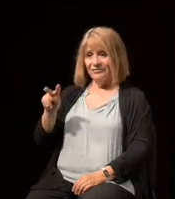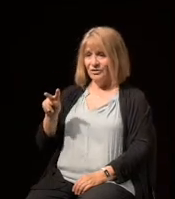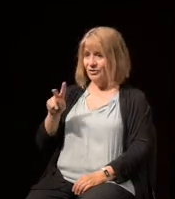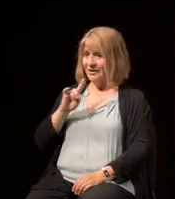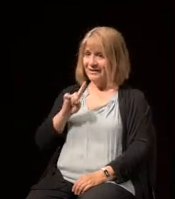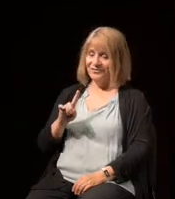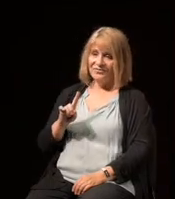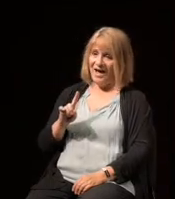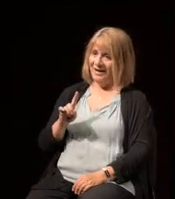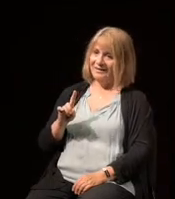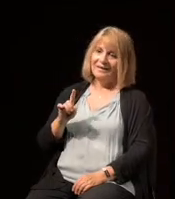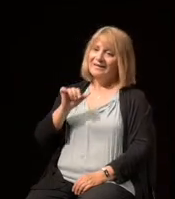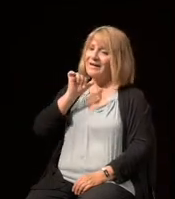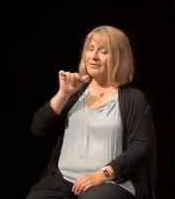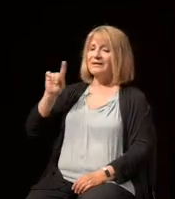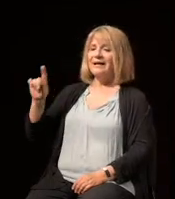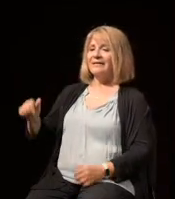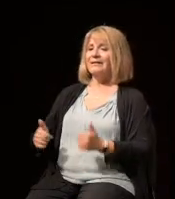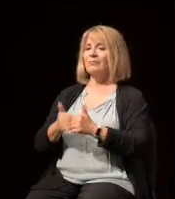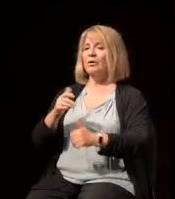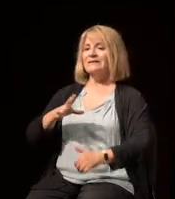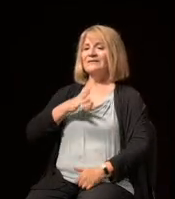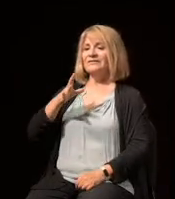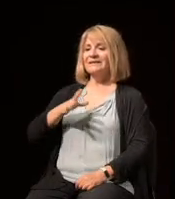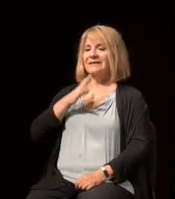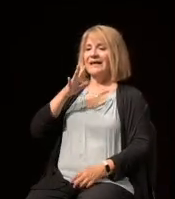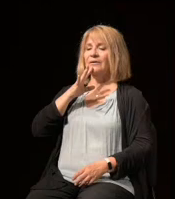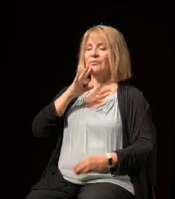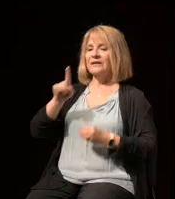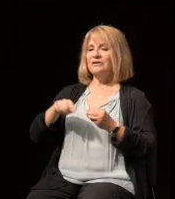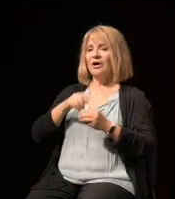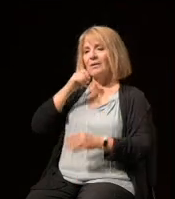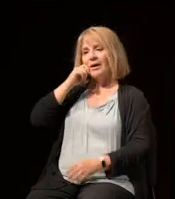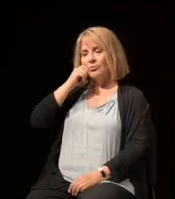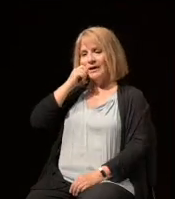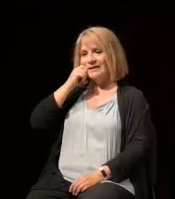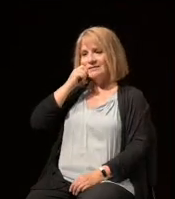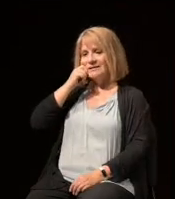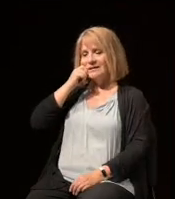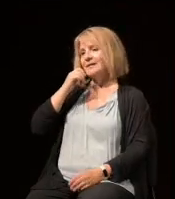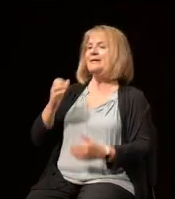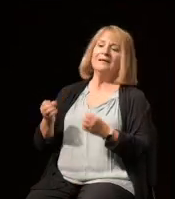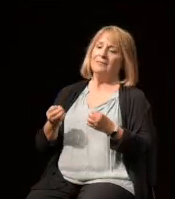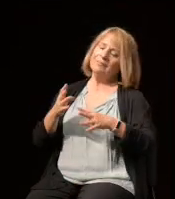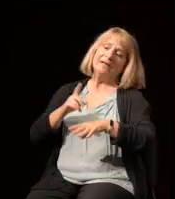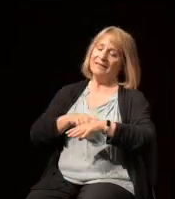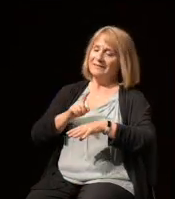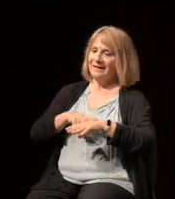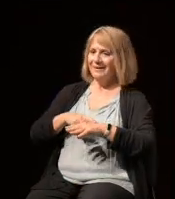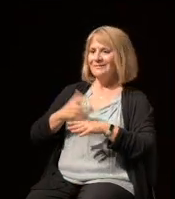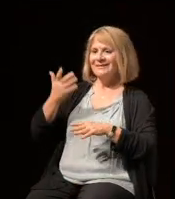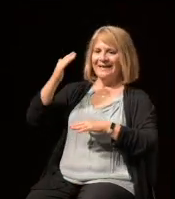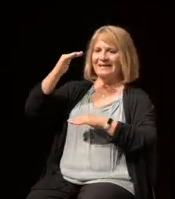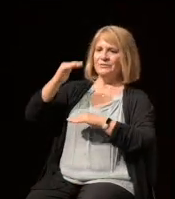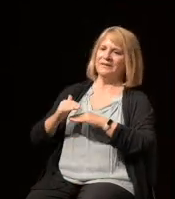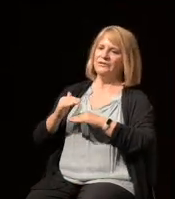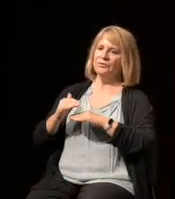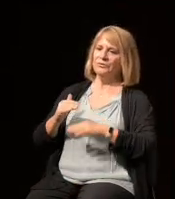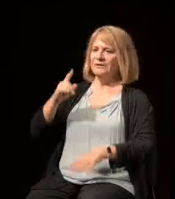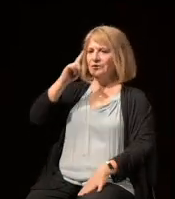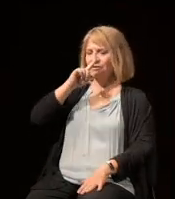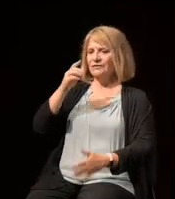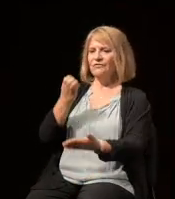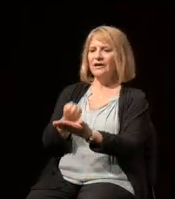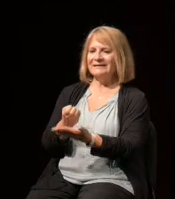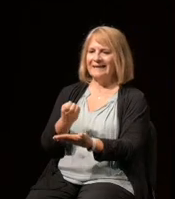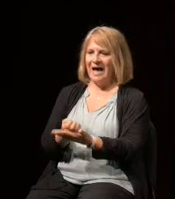probably not the most sophisticated when it comes to talking about race. It often gets reduced to a false dichotomy of good, bad, as Robin DiAngelo